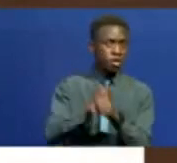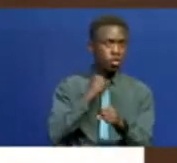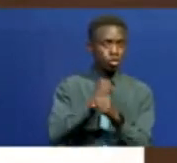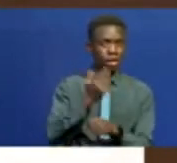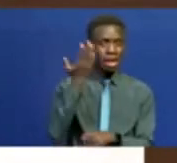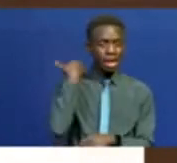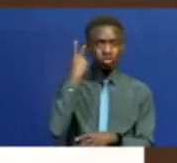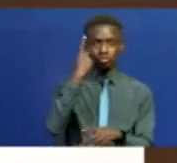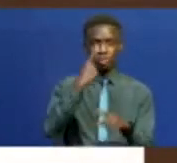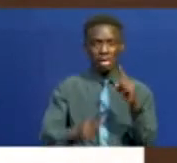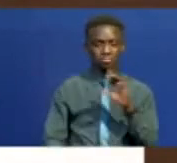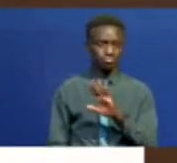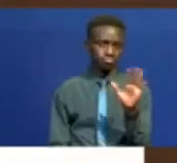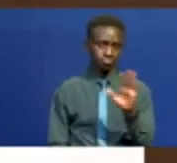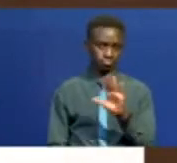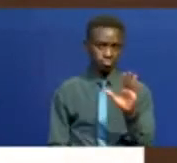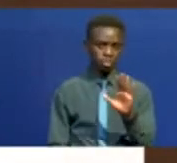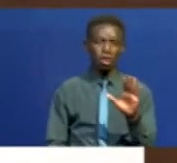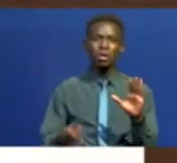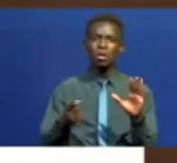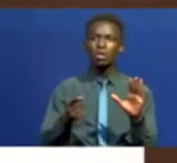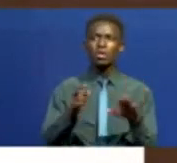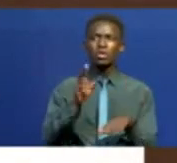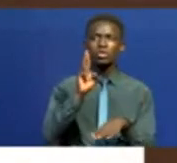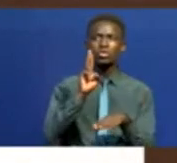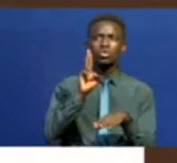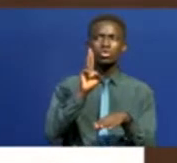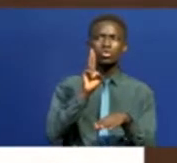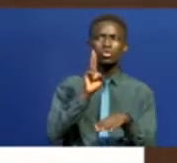2 years, to use